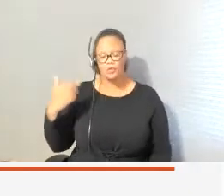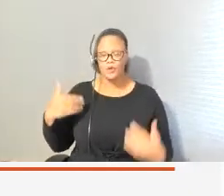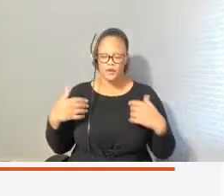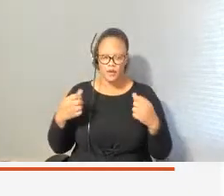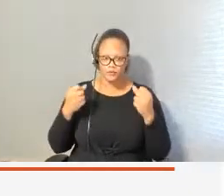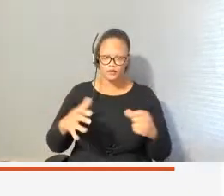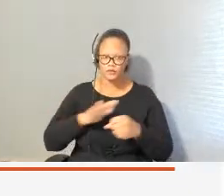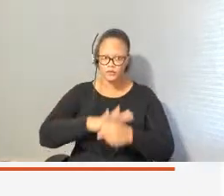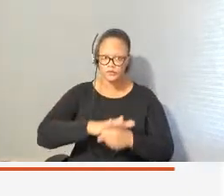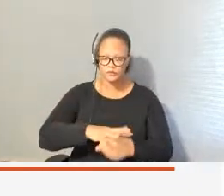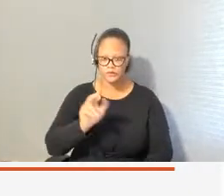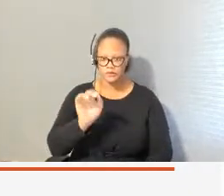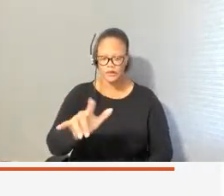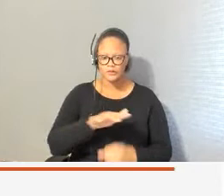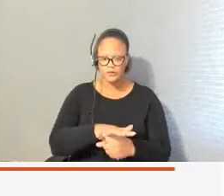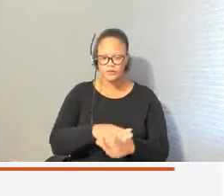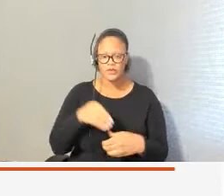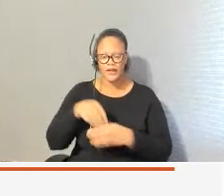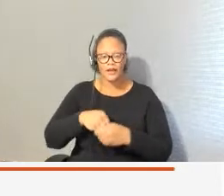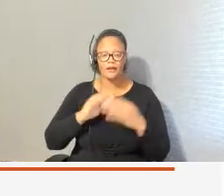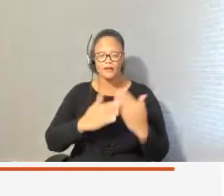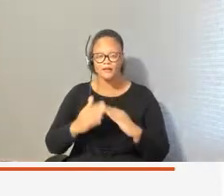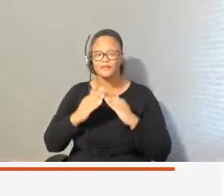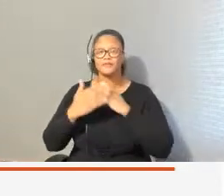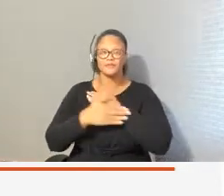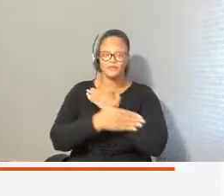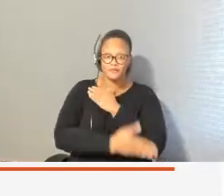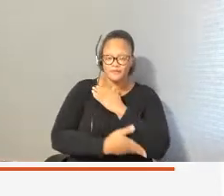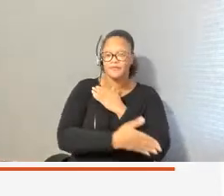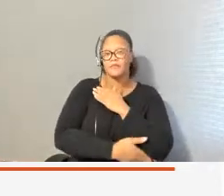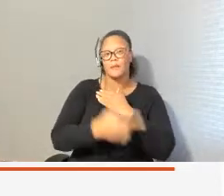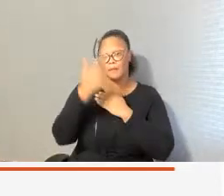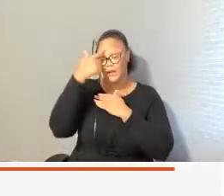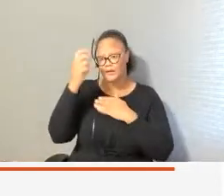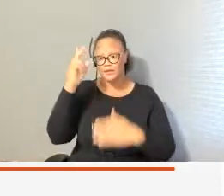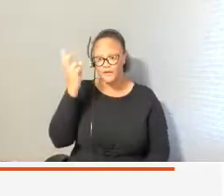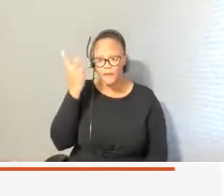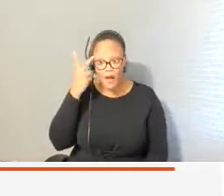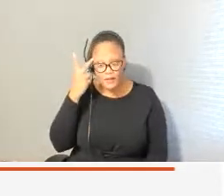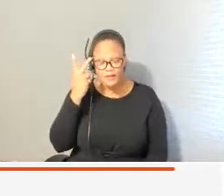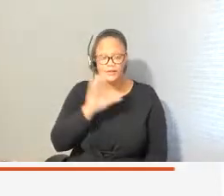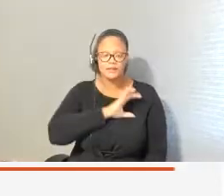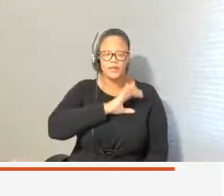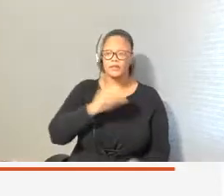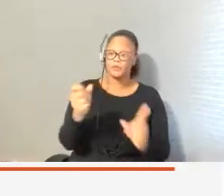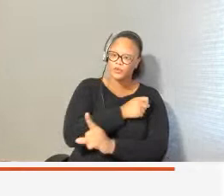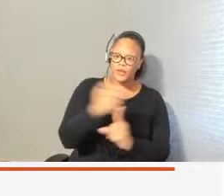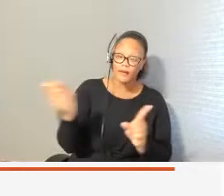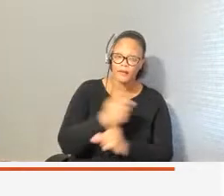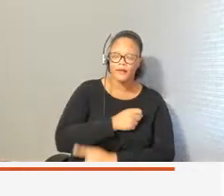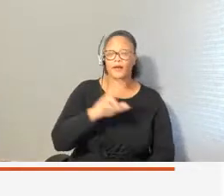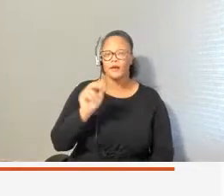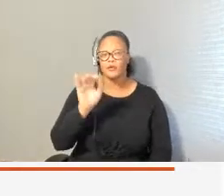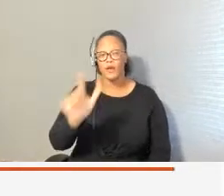our communities, due to politics, due to police brutality and racial bias